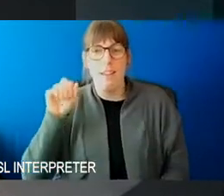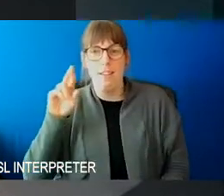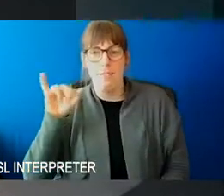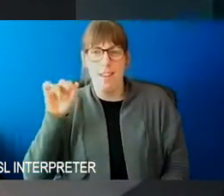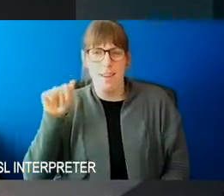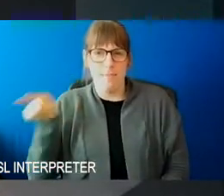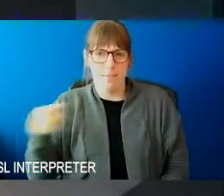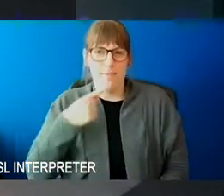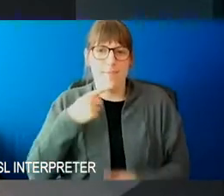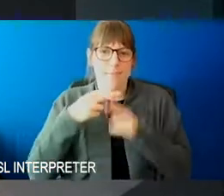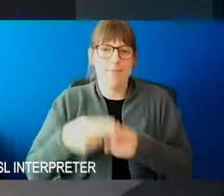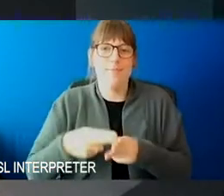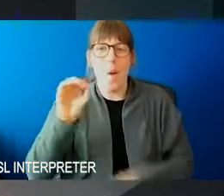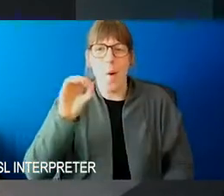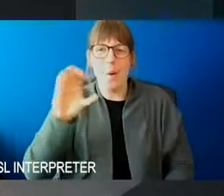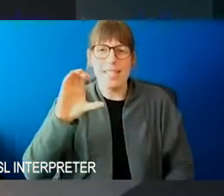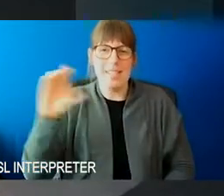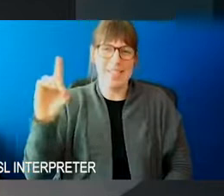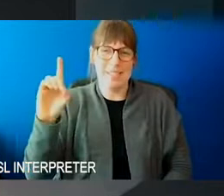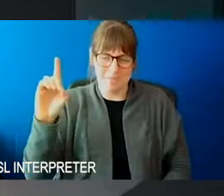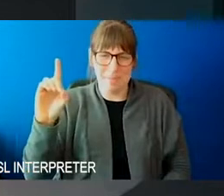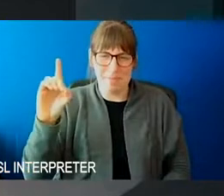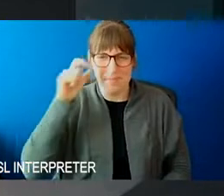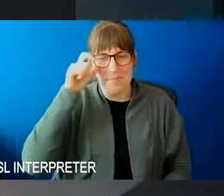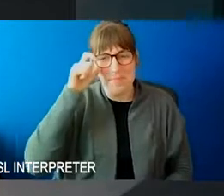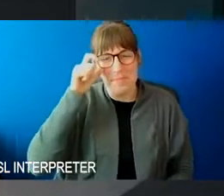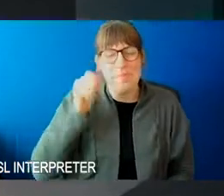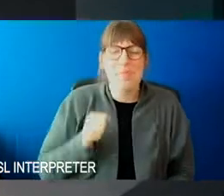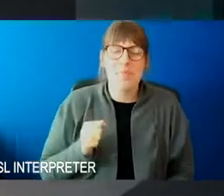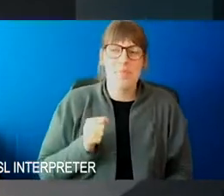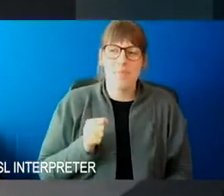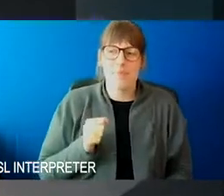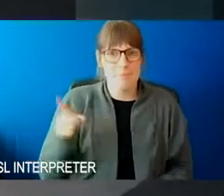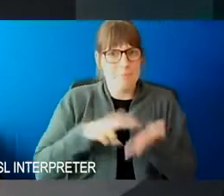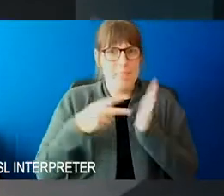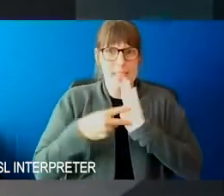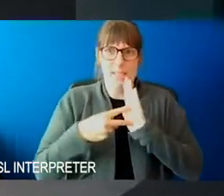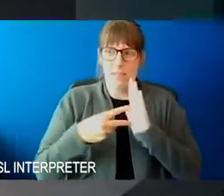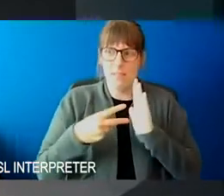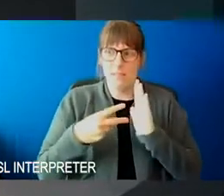their attention on. And she called this obsessive compulsive disorder.